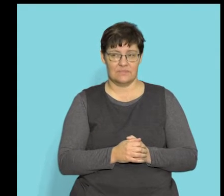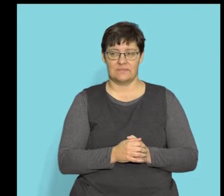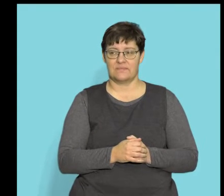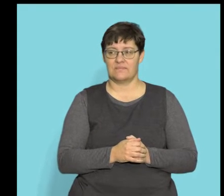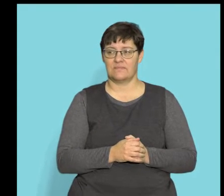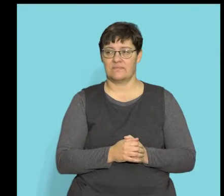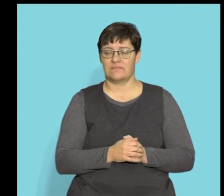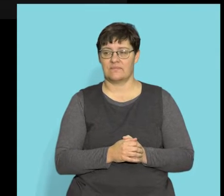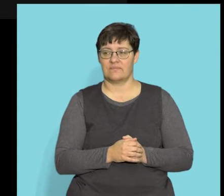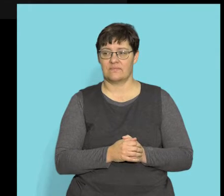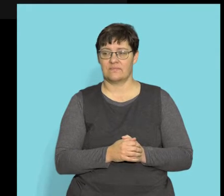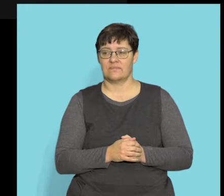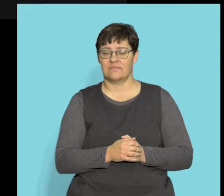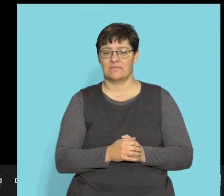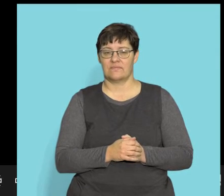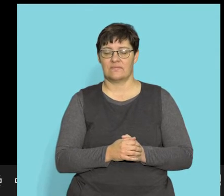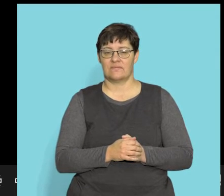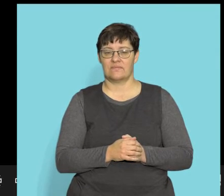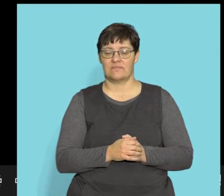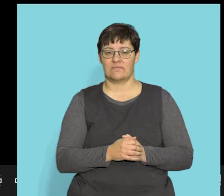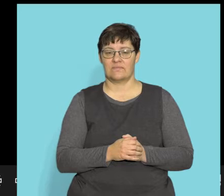our calculator.